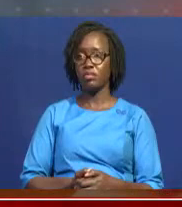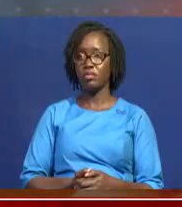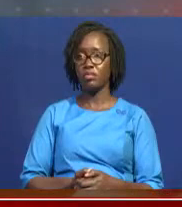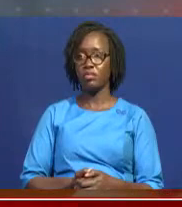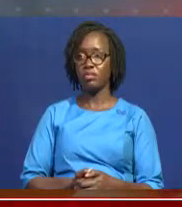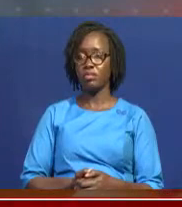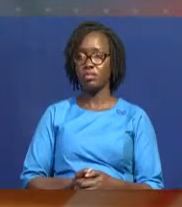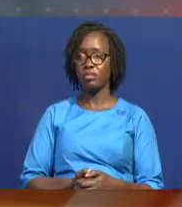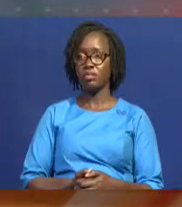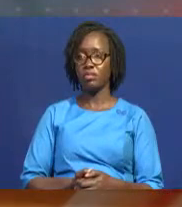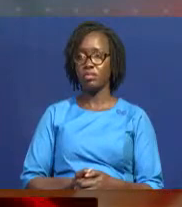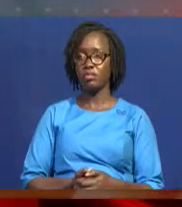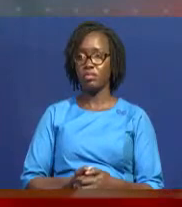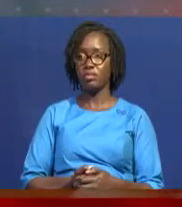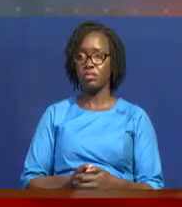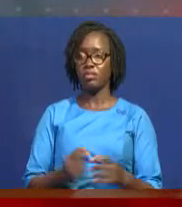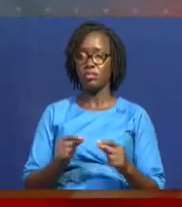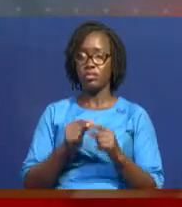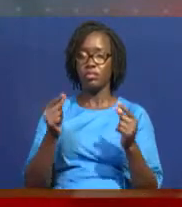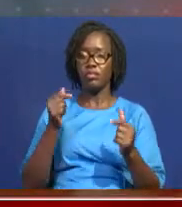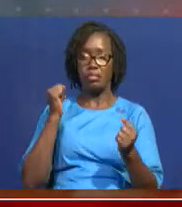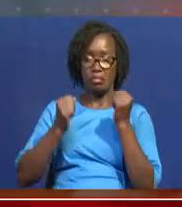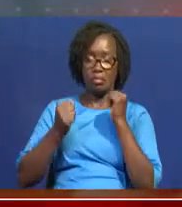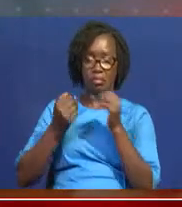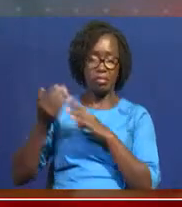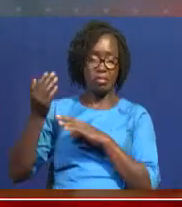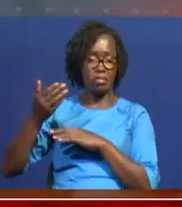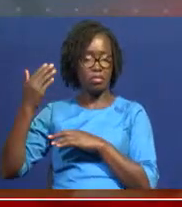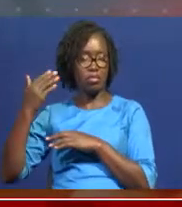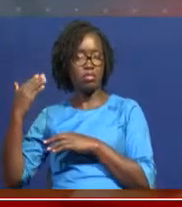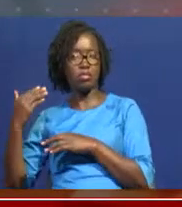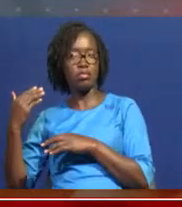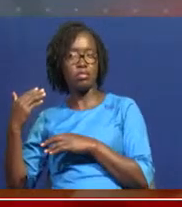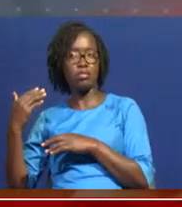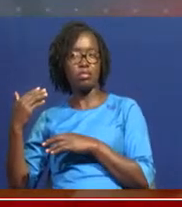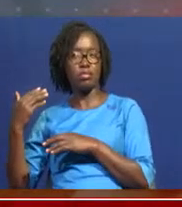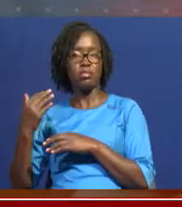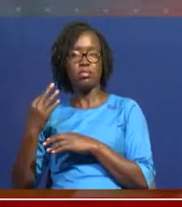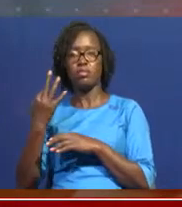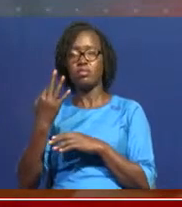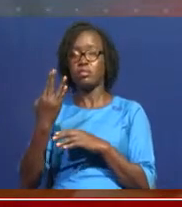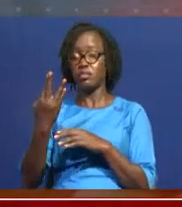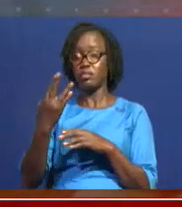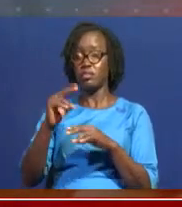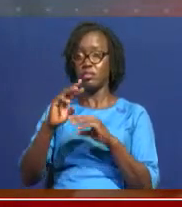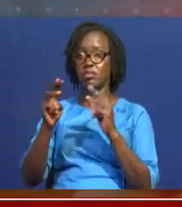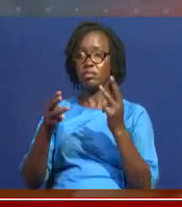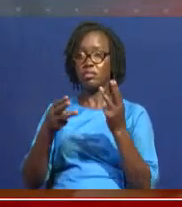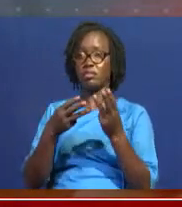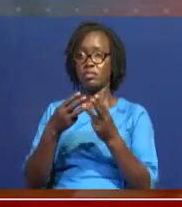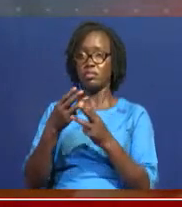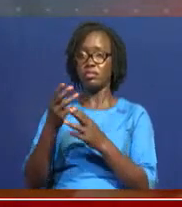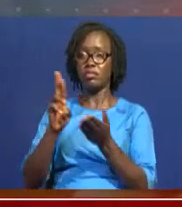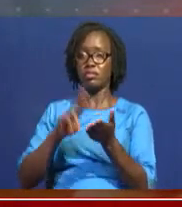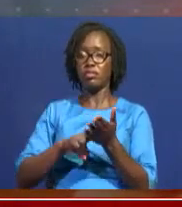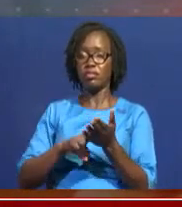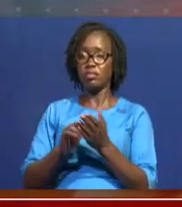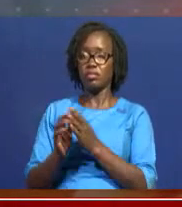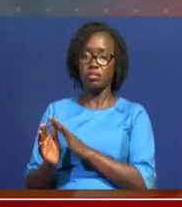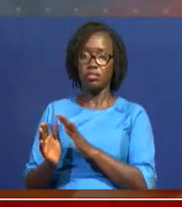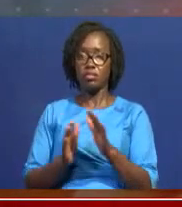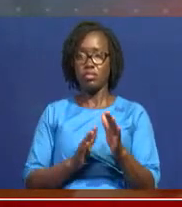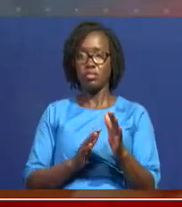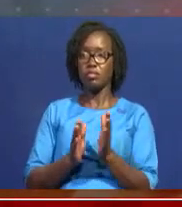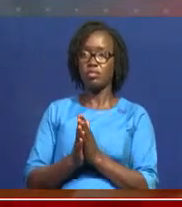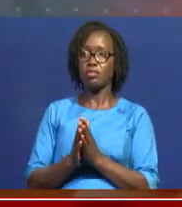And Henry Rono was a great athlete of the years of yore, who did break 4 world records in 81 days. Moving on, last